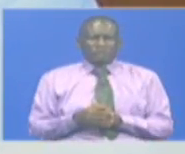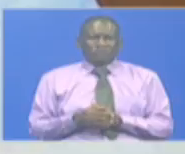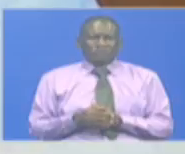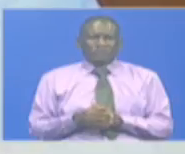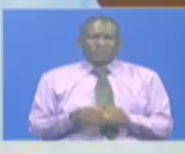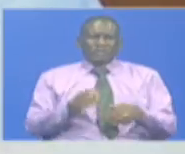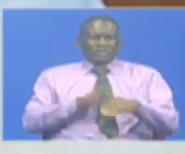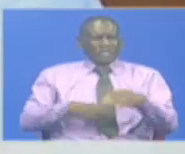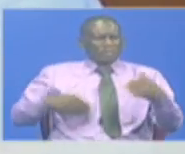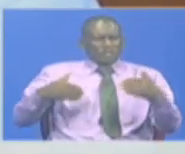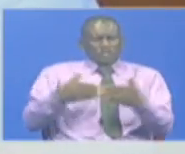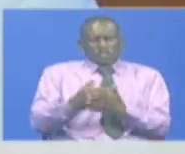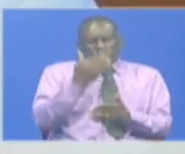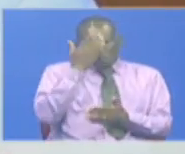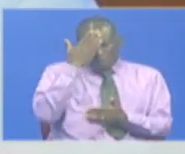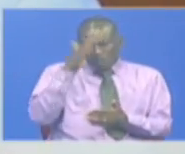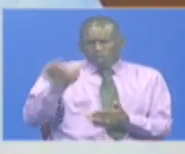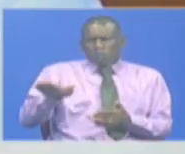Ilipofika Monday morning,